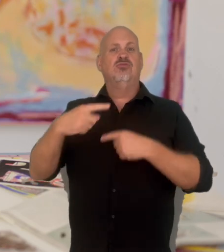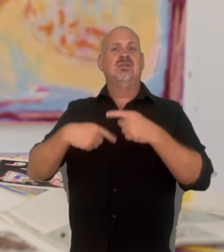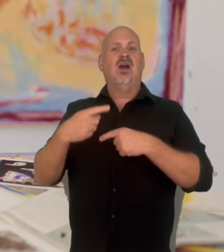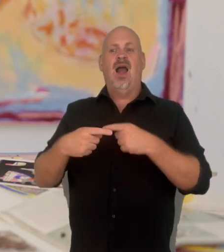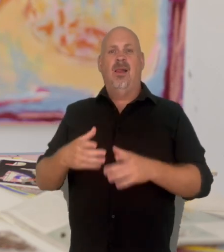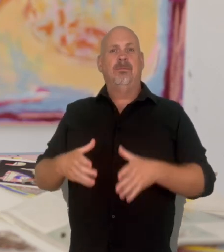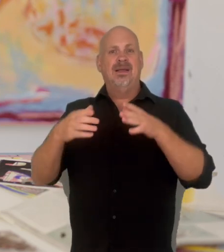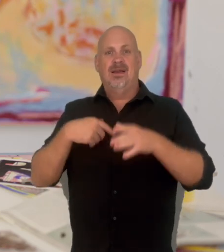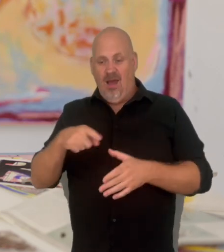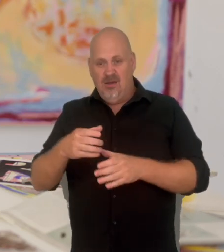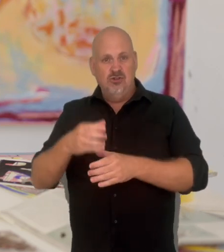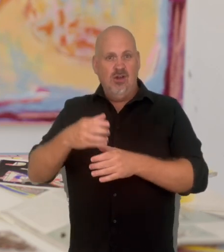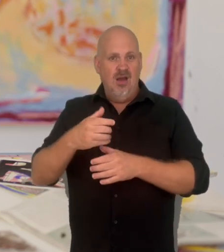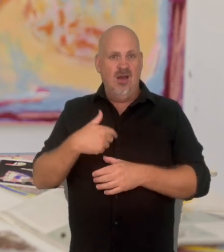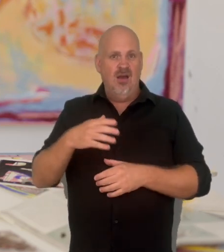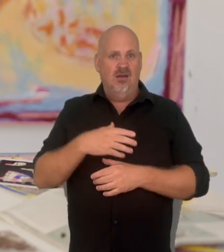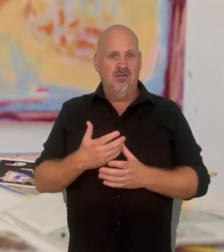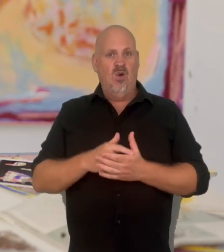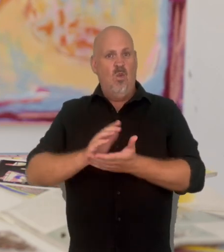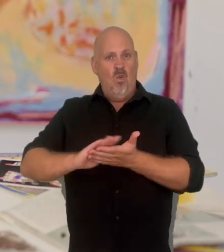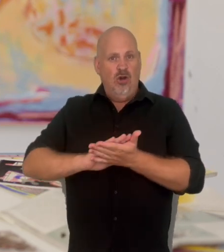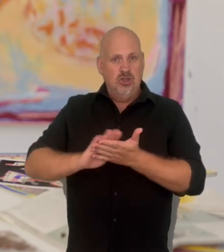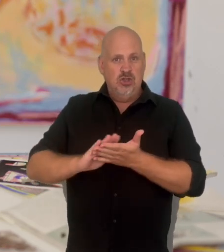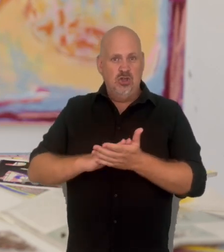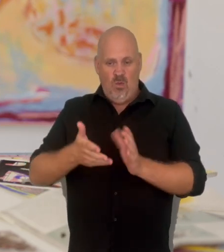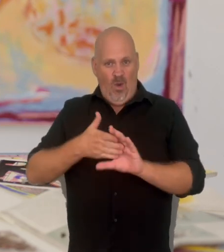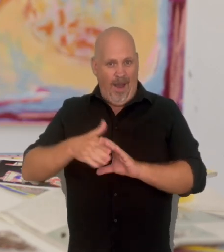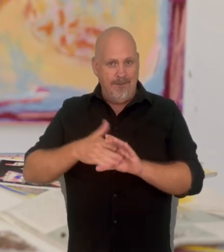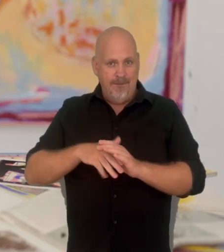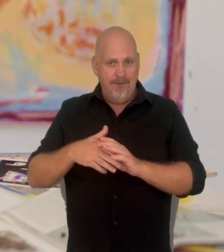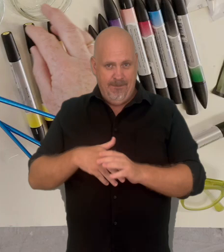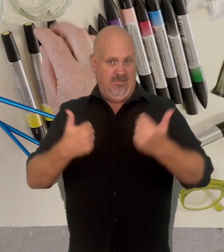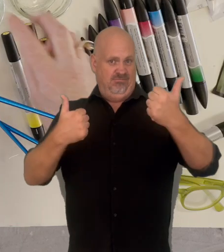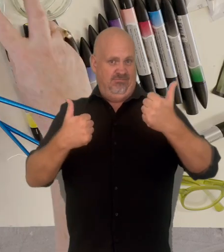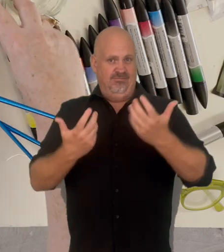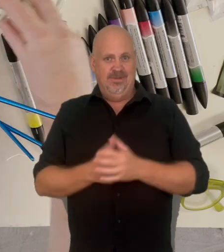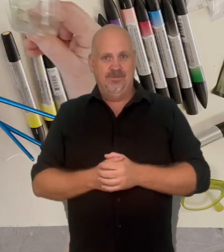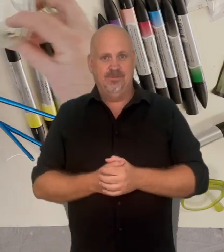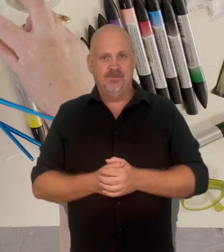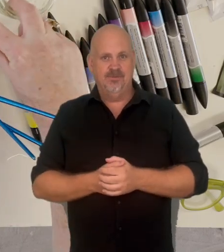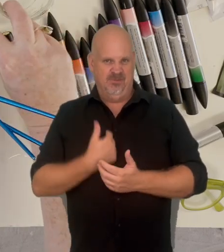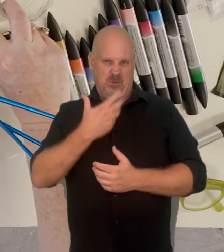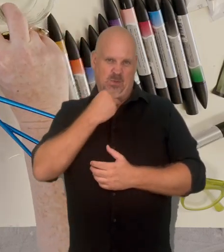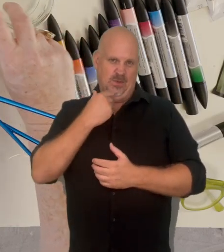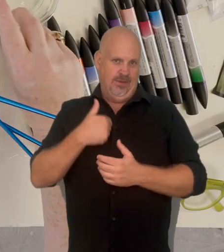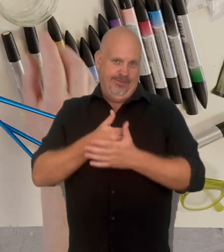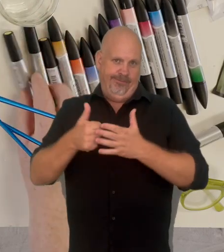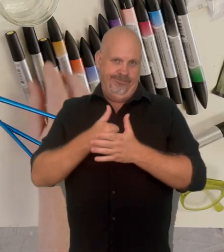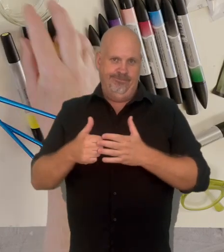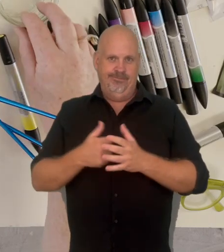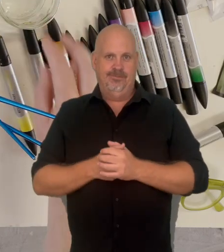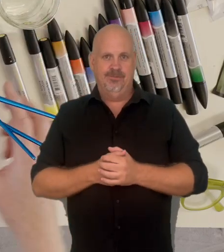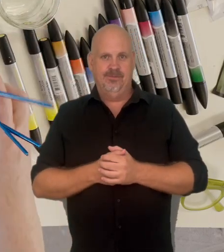recycling bin. Give them a quick wash and a wipe, and away you go, okay? So I use those all the time. Today we've got these very